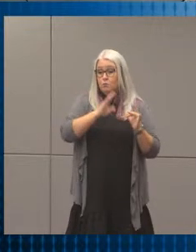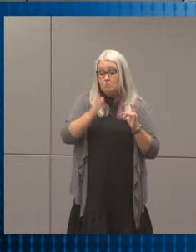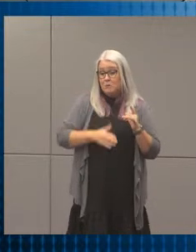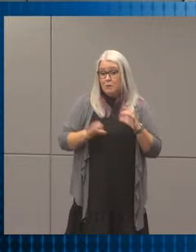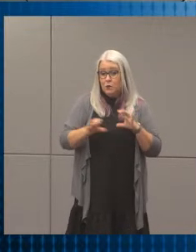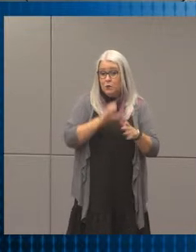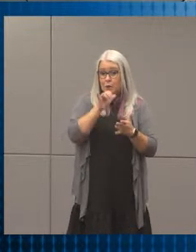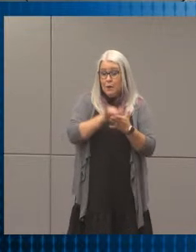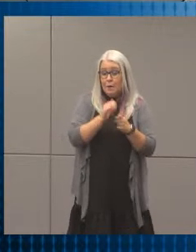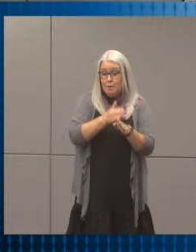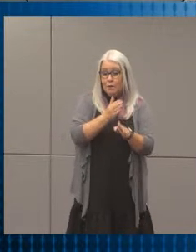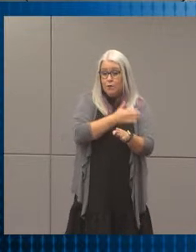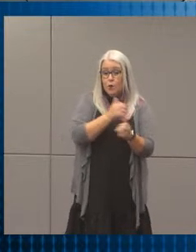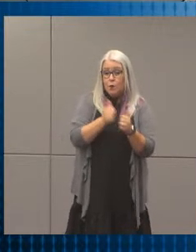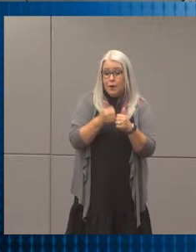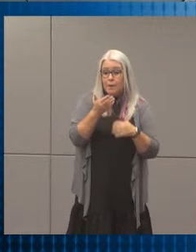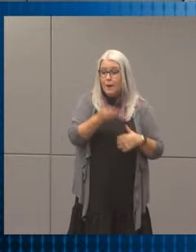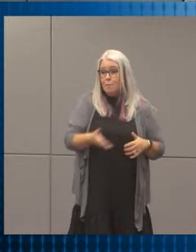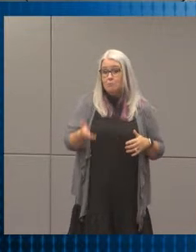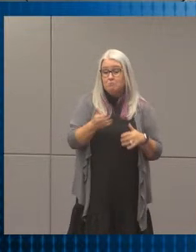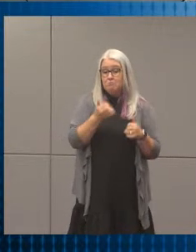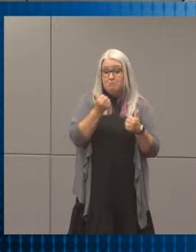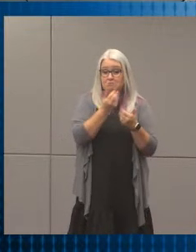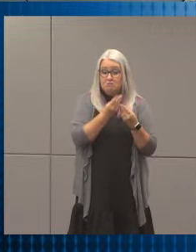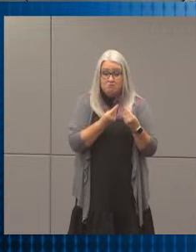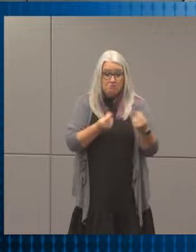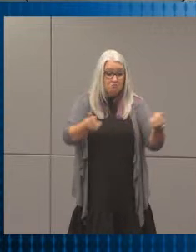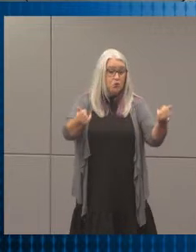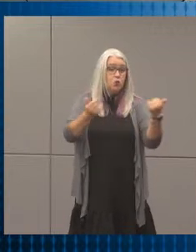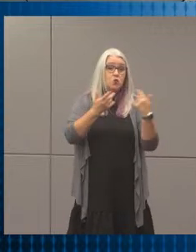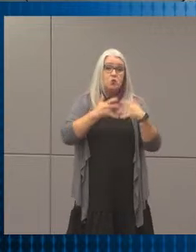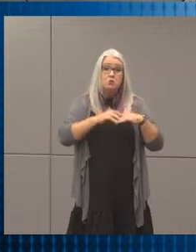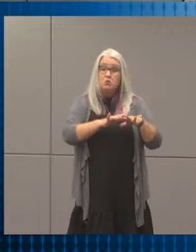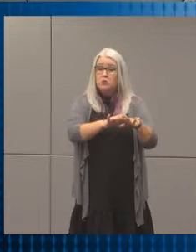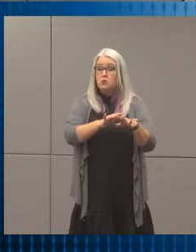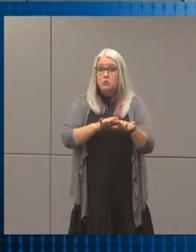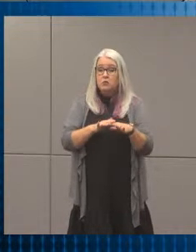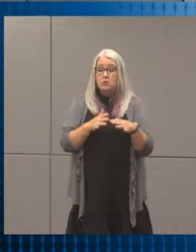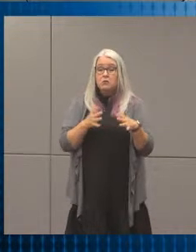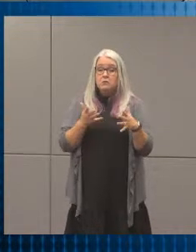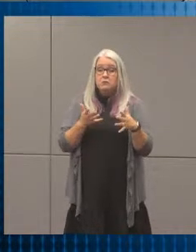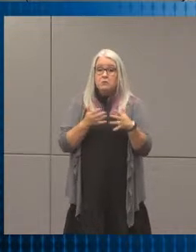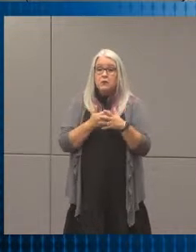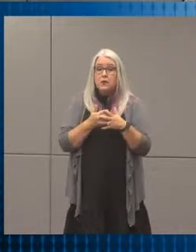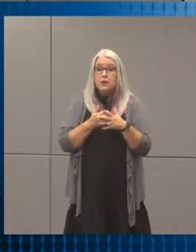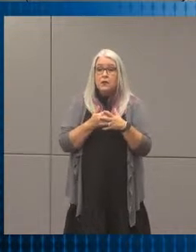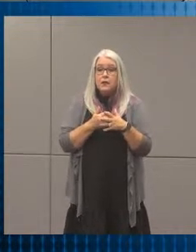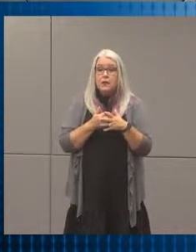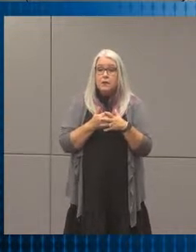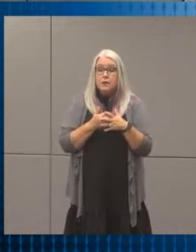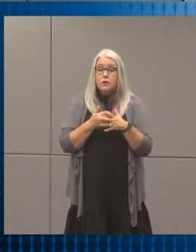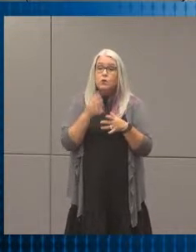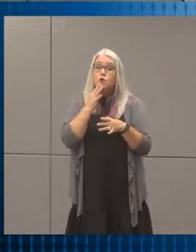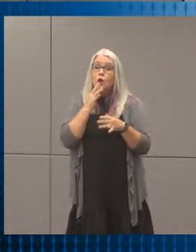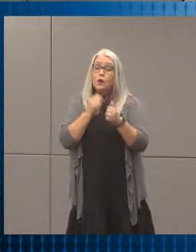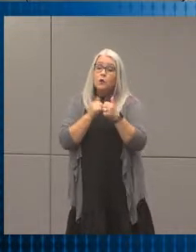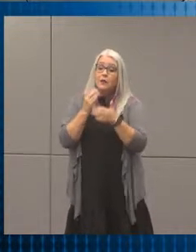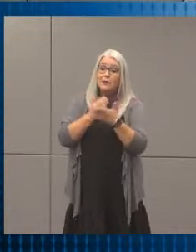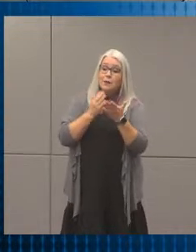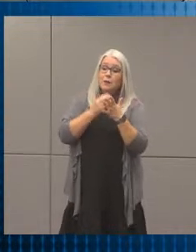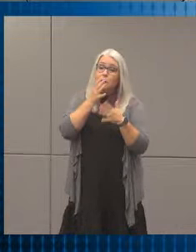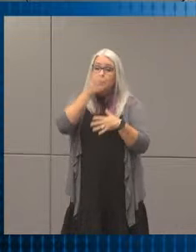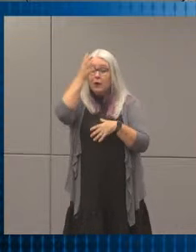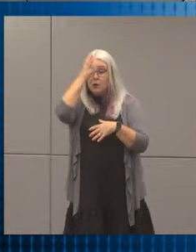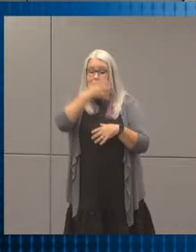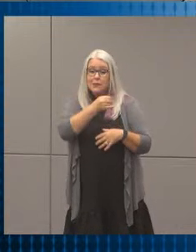them. Everything went well on both ends, and I know that talking to some of the parents and the staff, they were